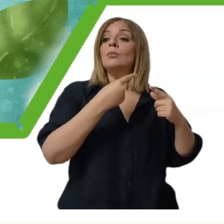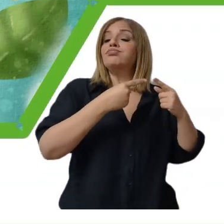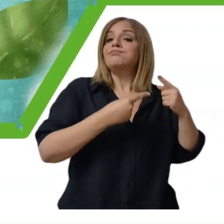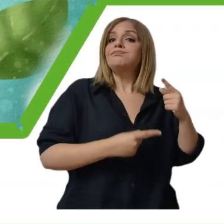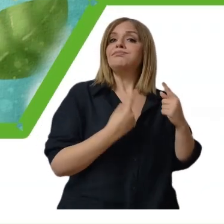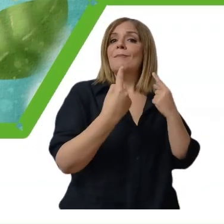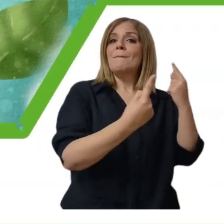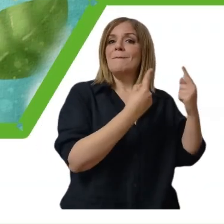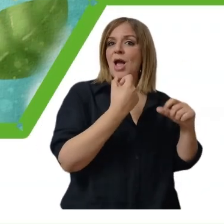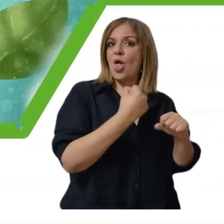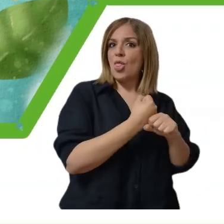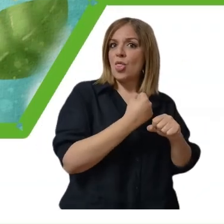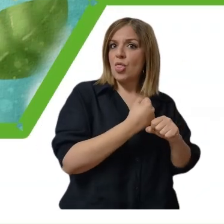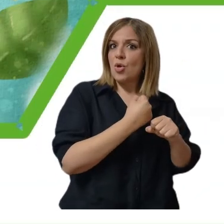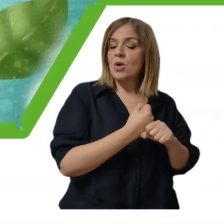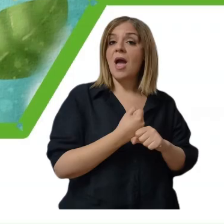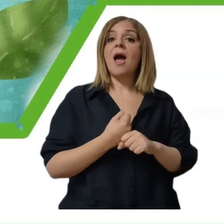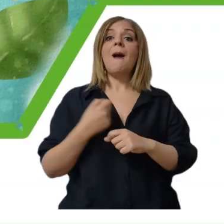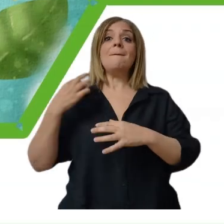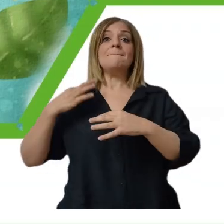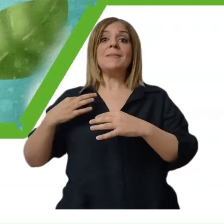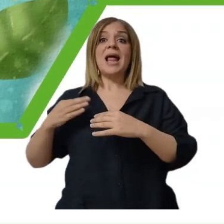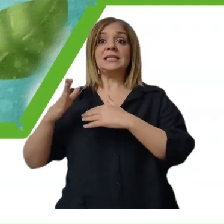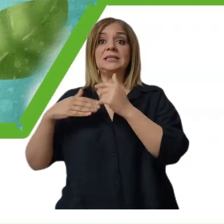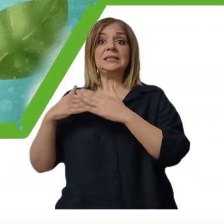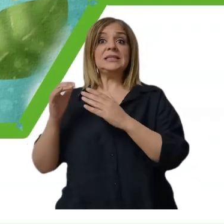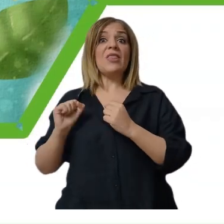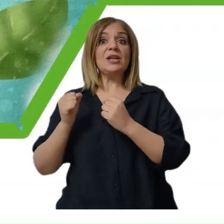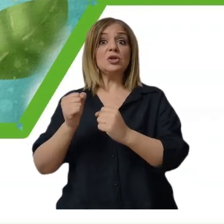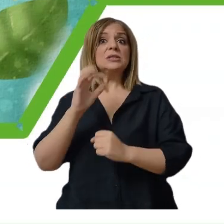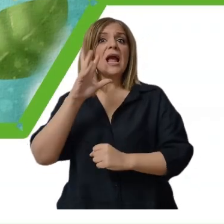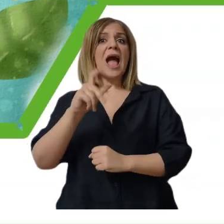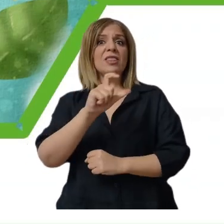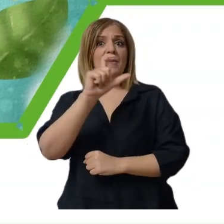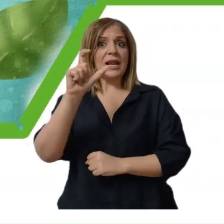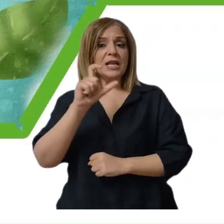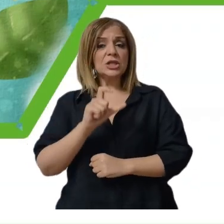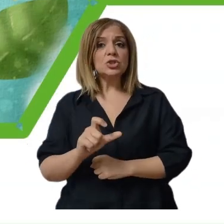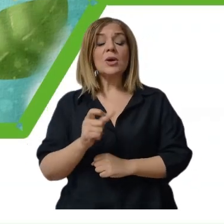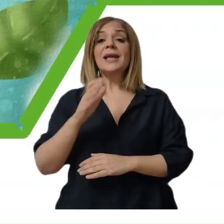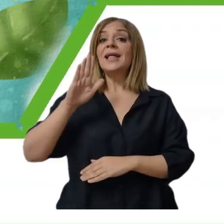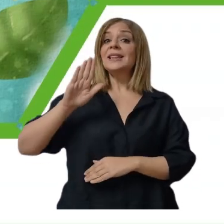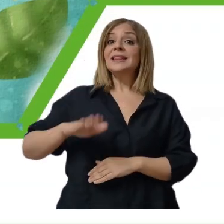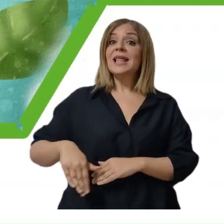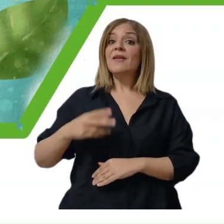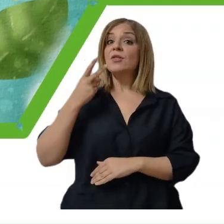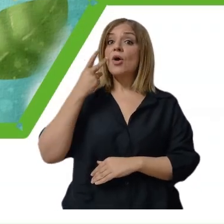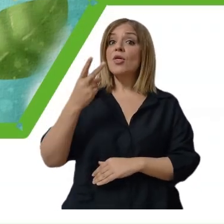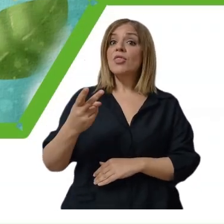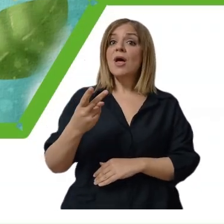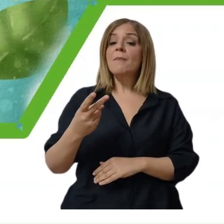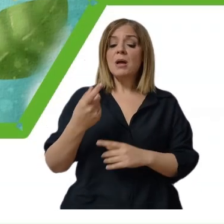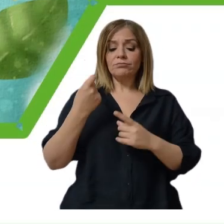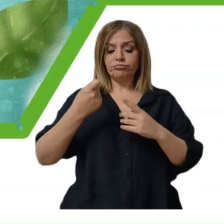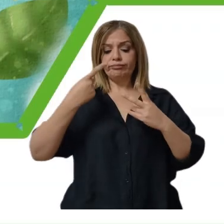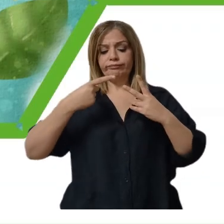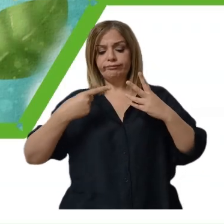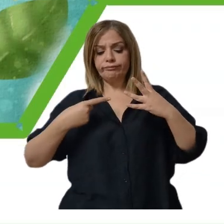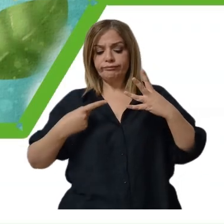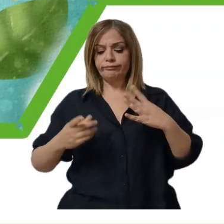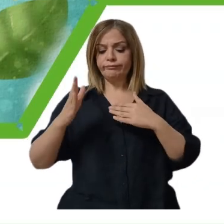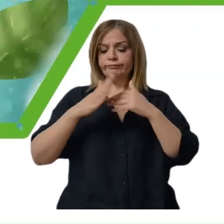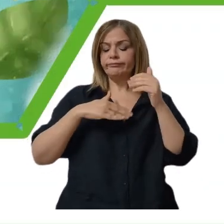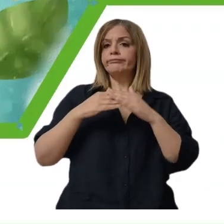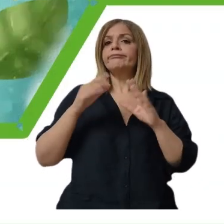professions. We'll see green skills in our daily life. And lastly, we'll see 3 key green